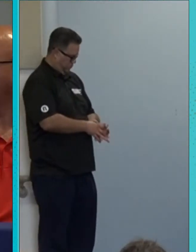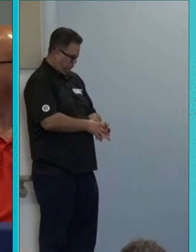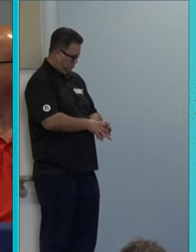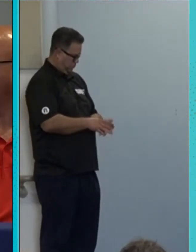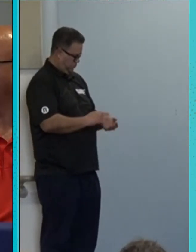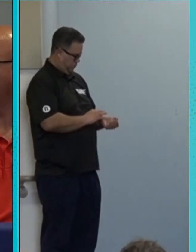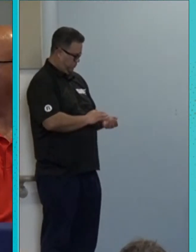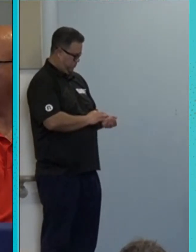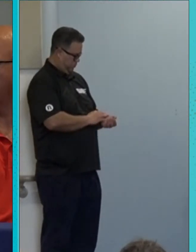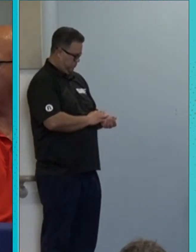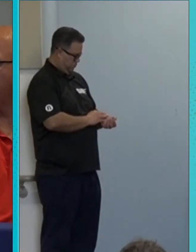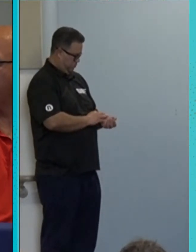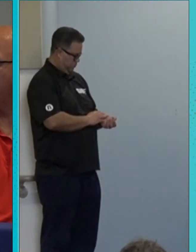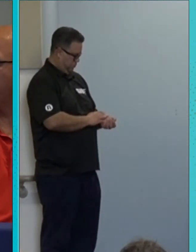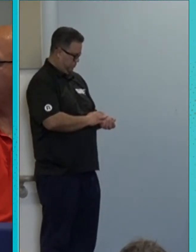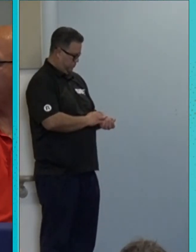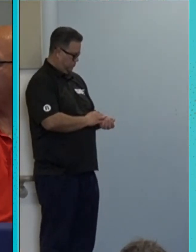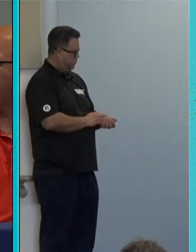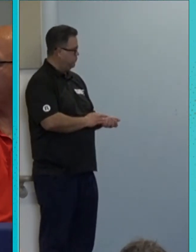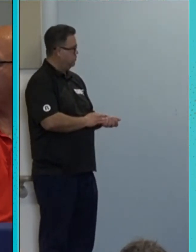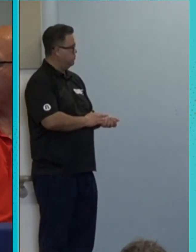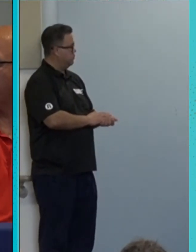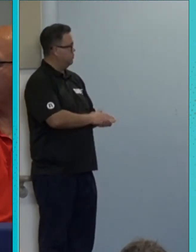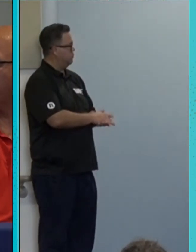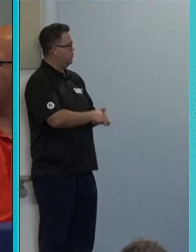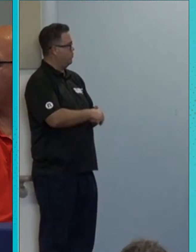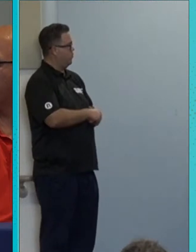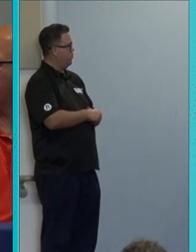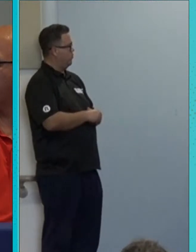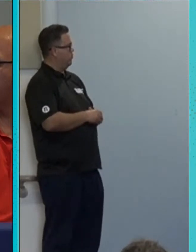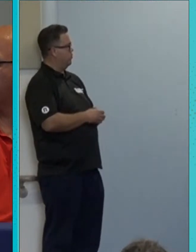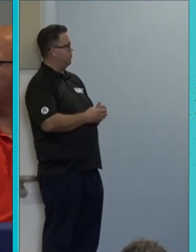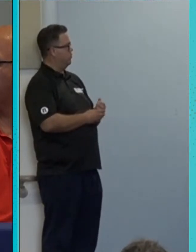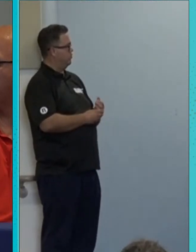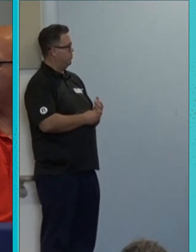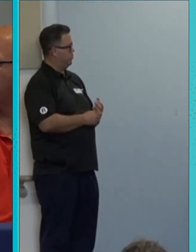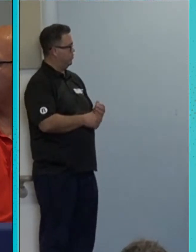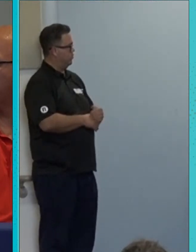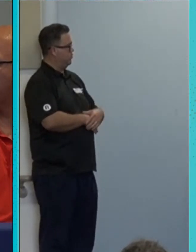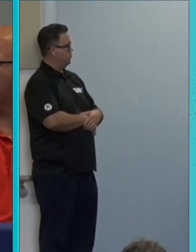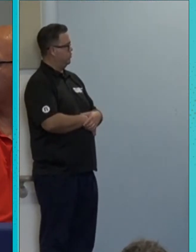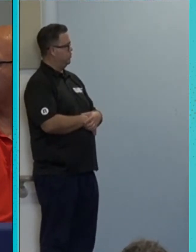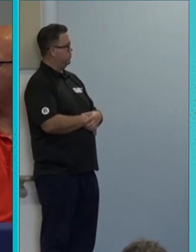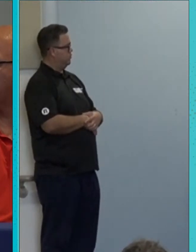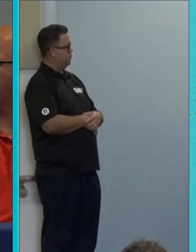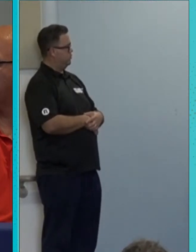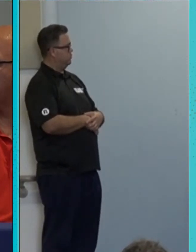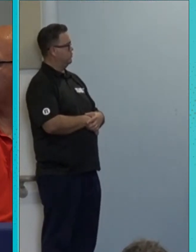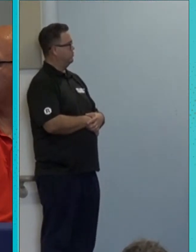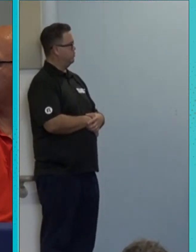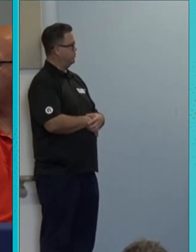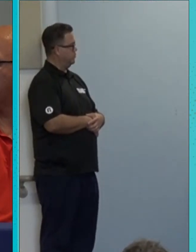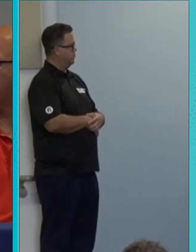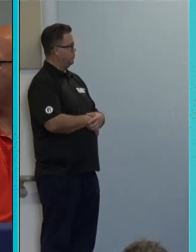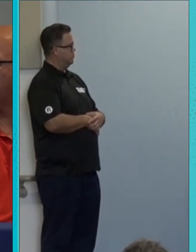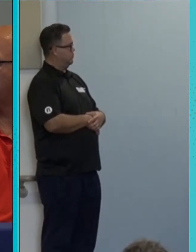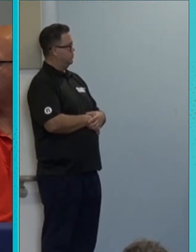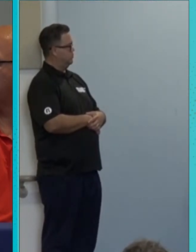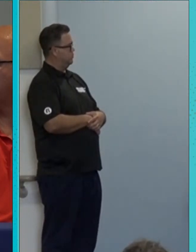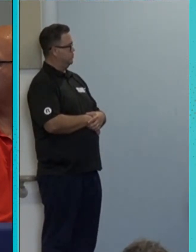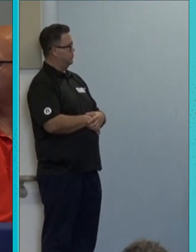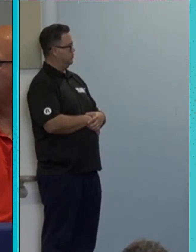I've always just communicated with our football group. We always go as a group,